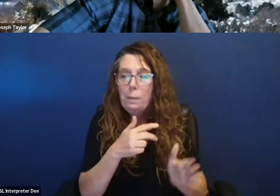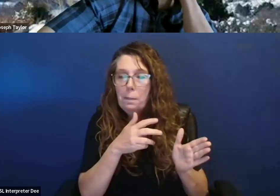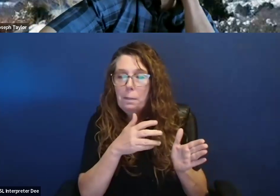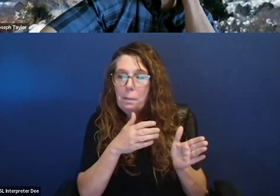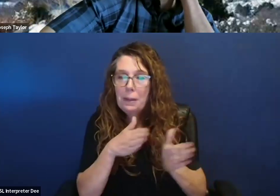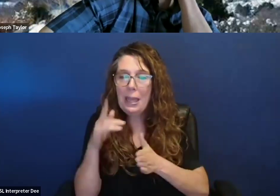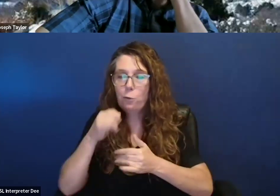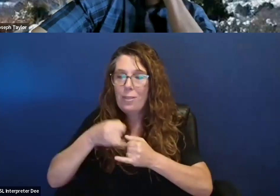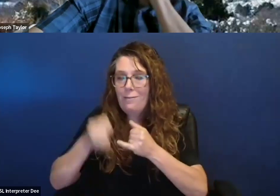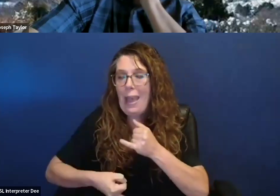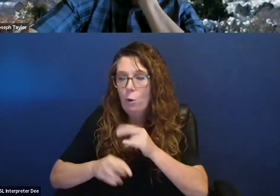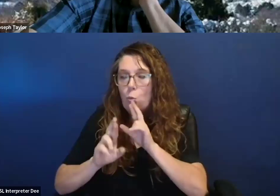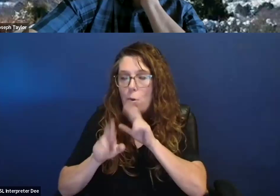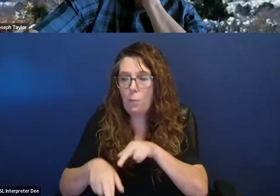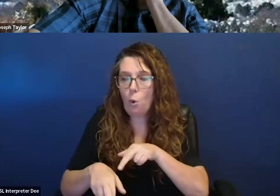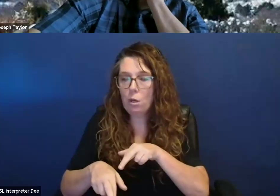the final report.